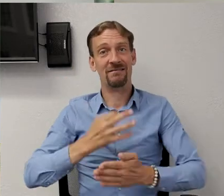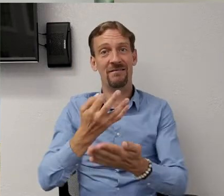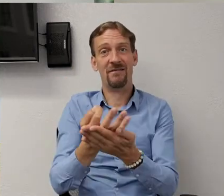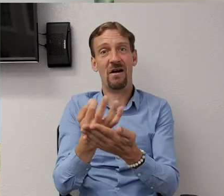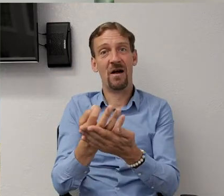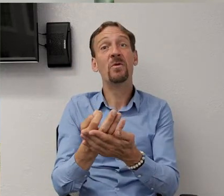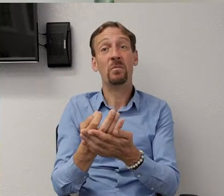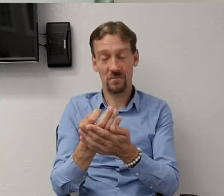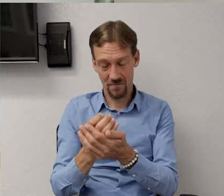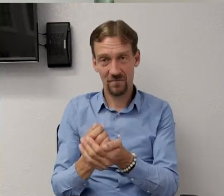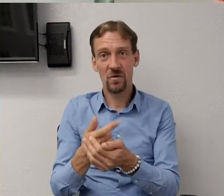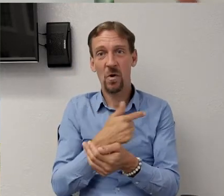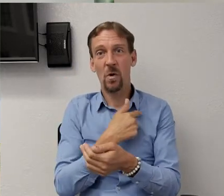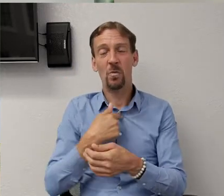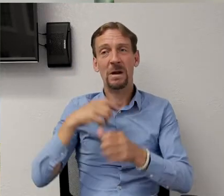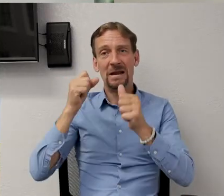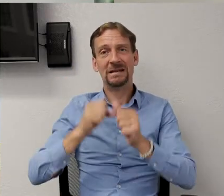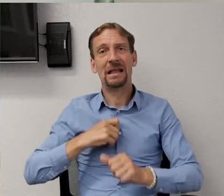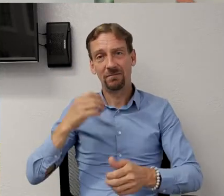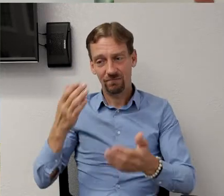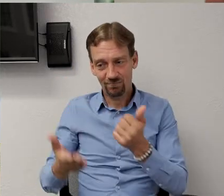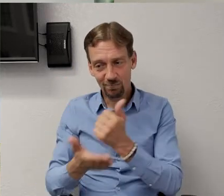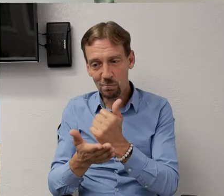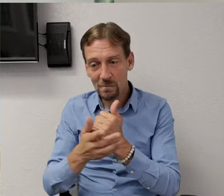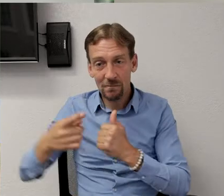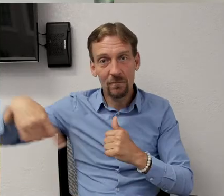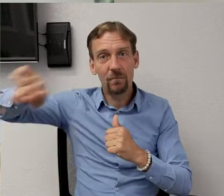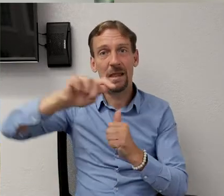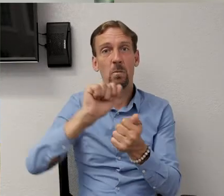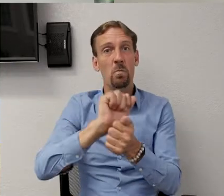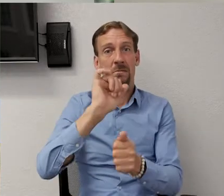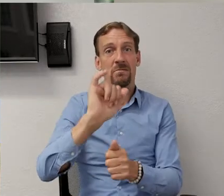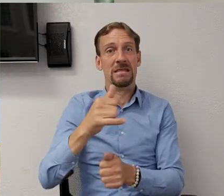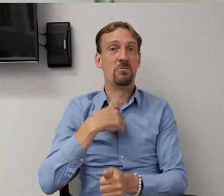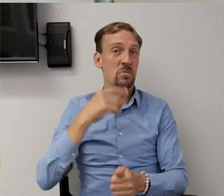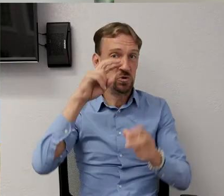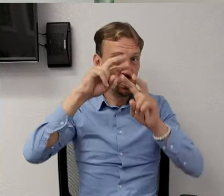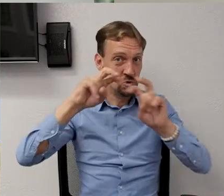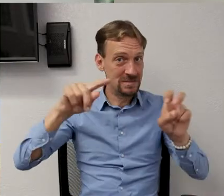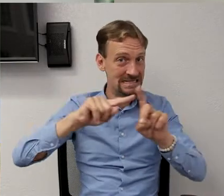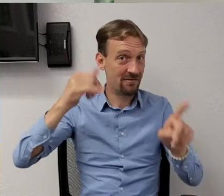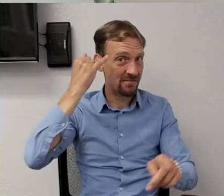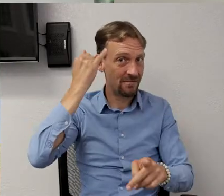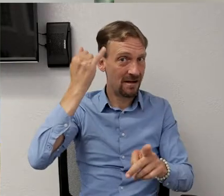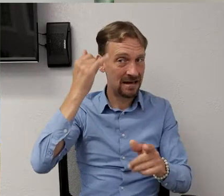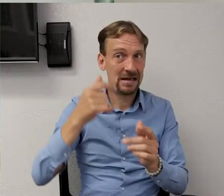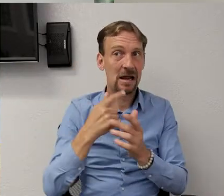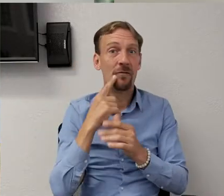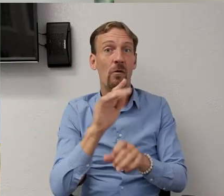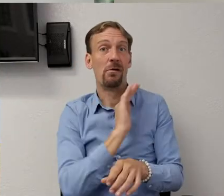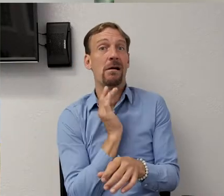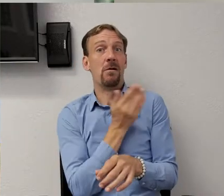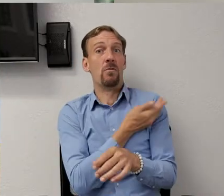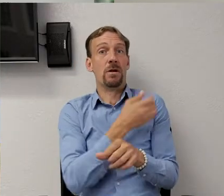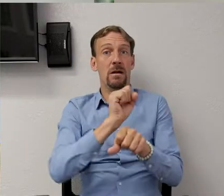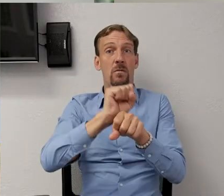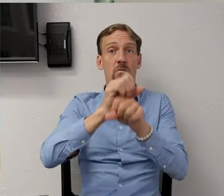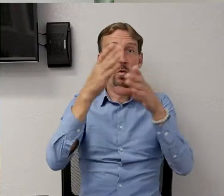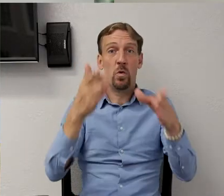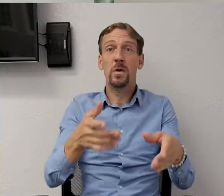foundation, looking, are there ways that we can enhance that and help support some of our employees,